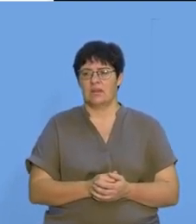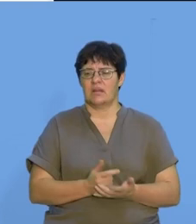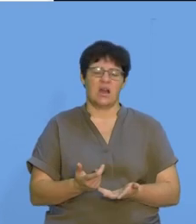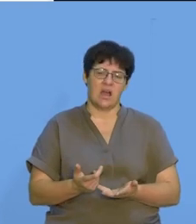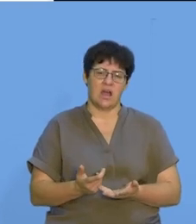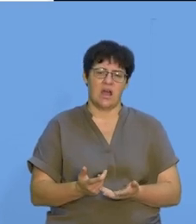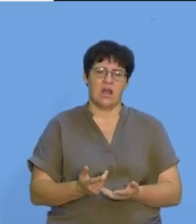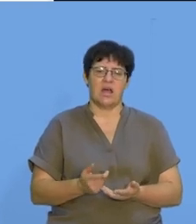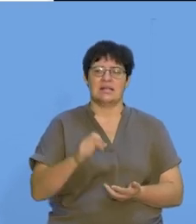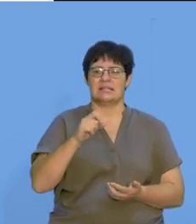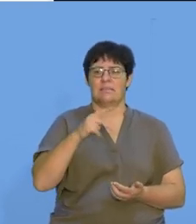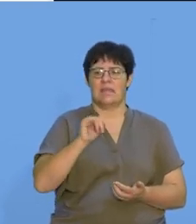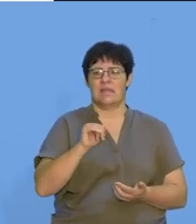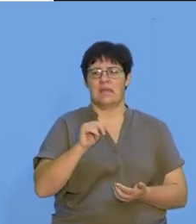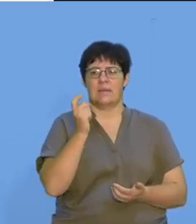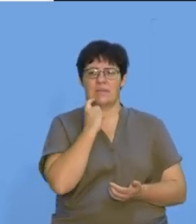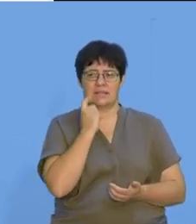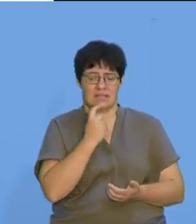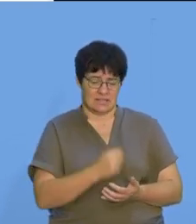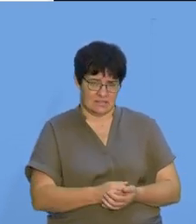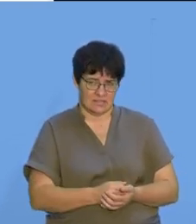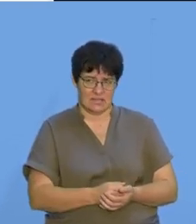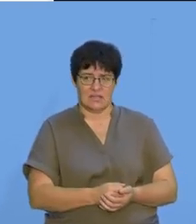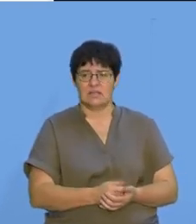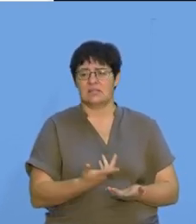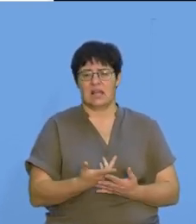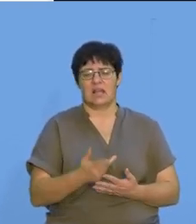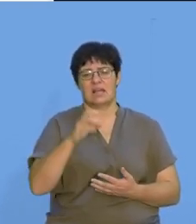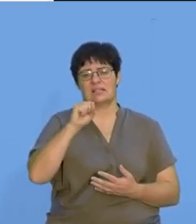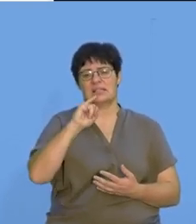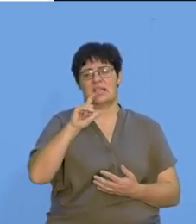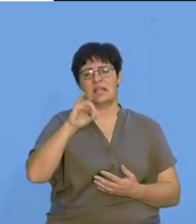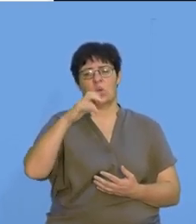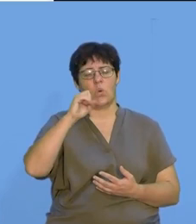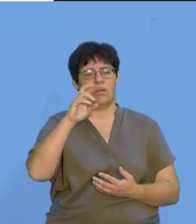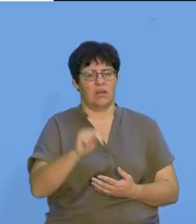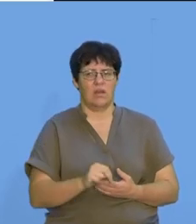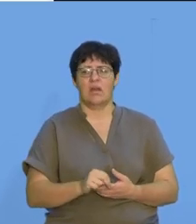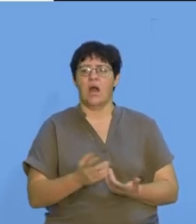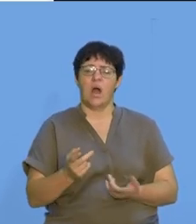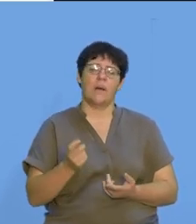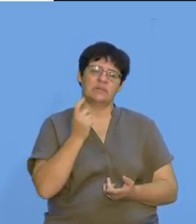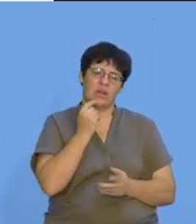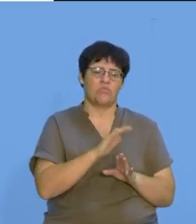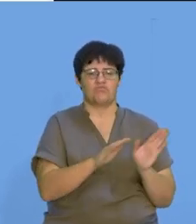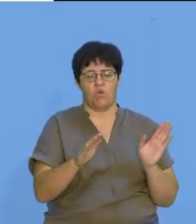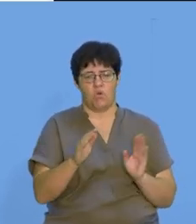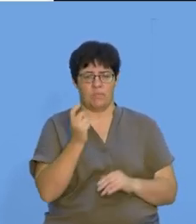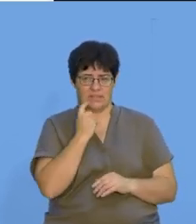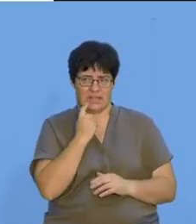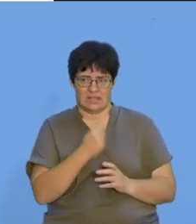semi-metals. These elements, just to mention a few, like silicon, they've got both metallic and non-metallic properties.